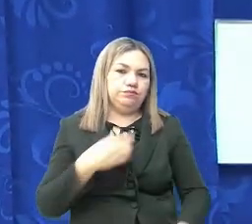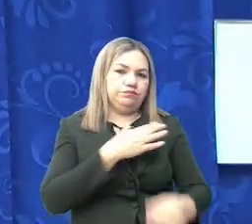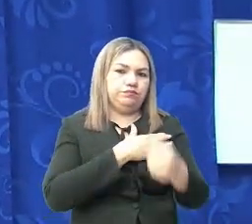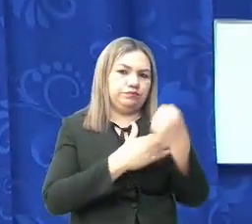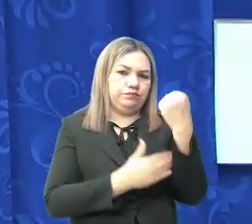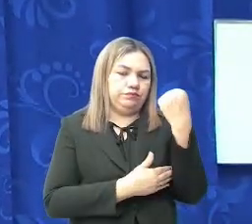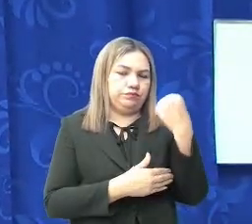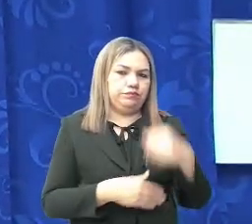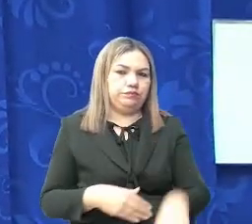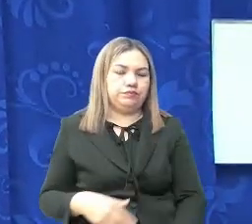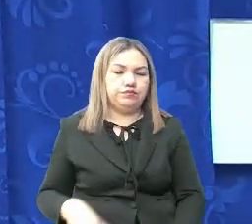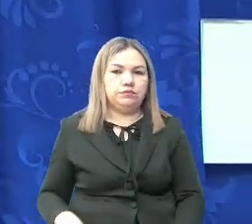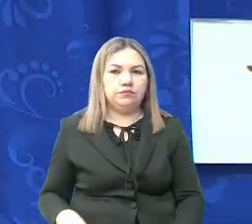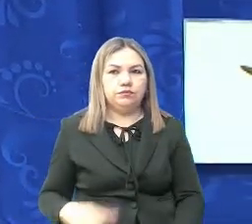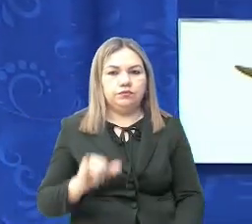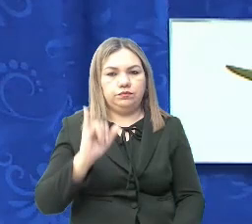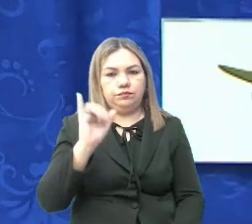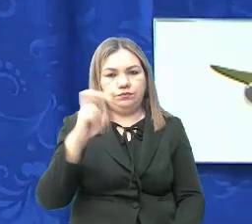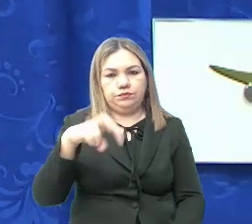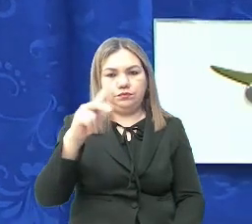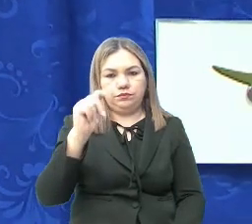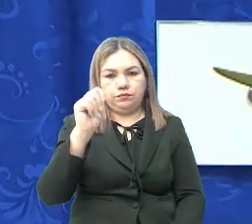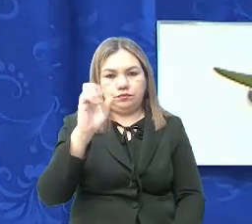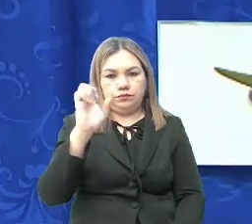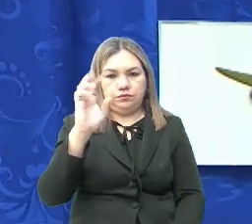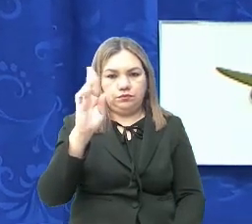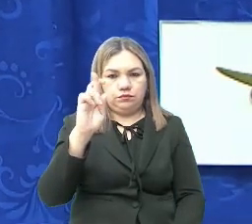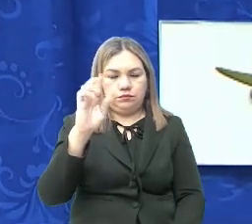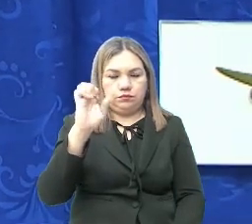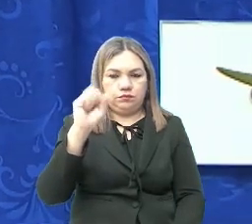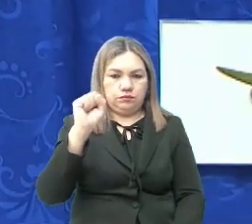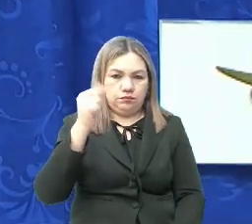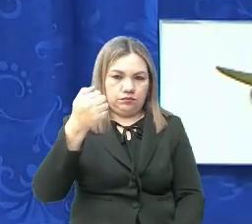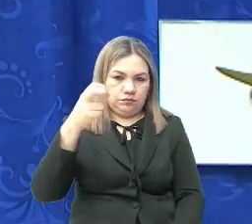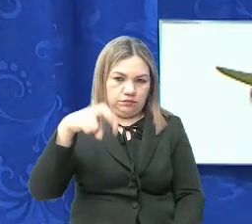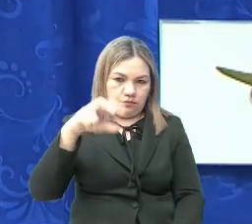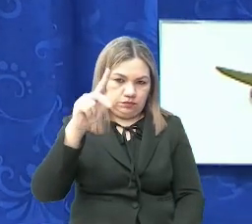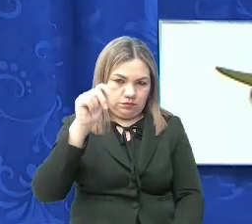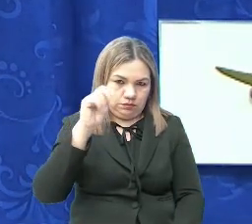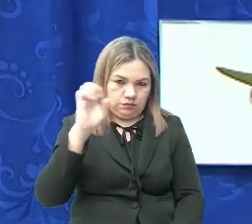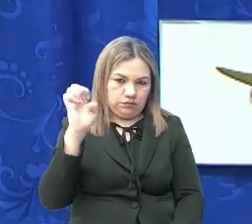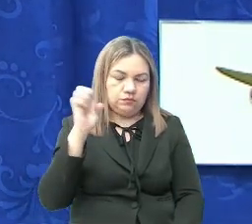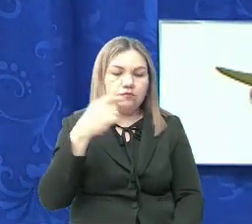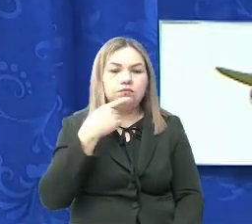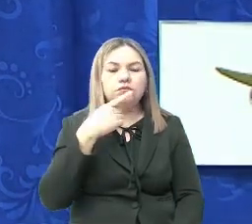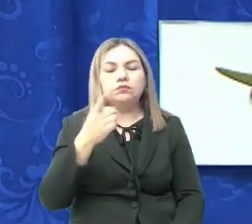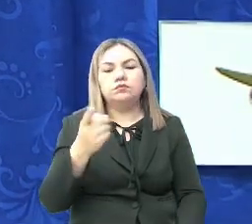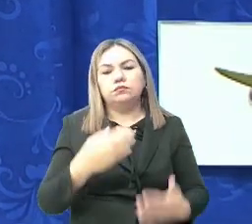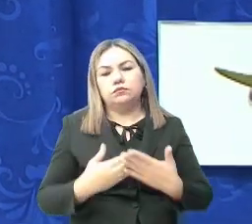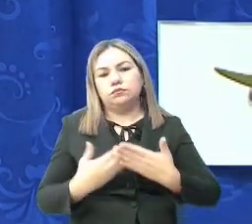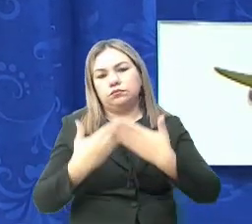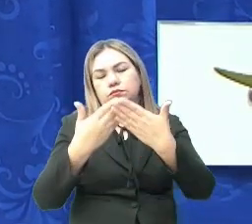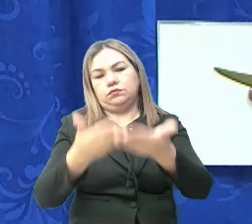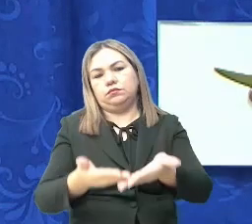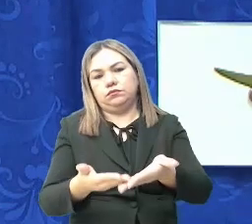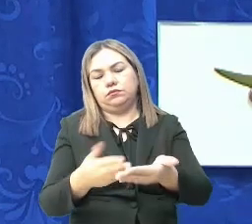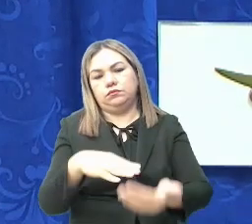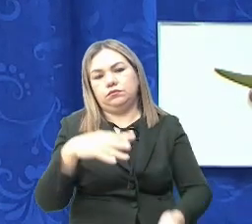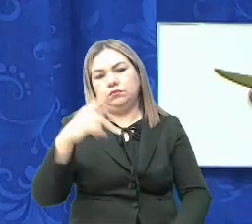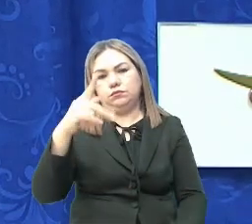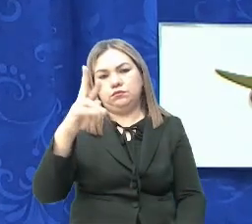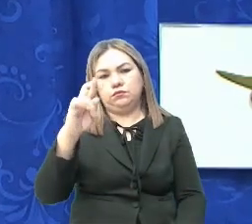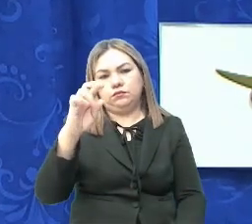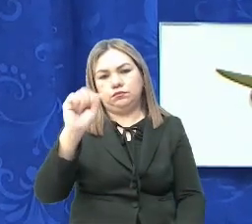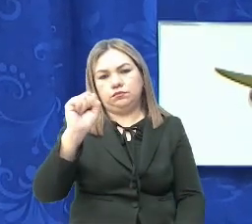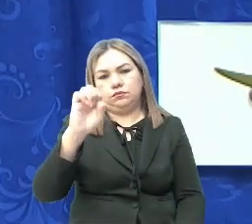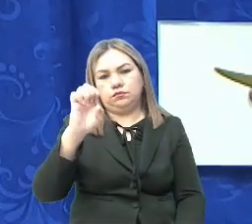is it says the word of God, 17, and it says